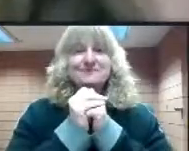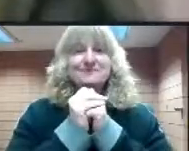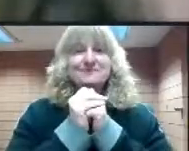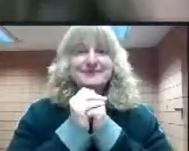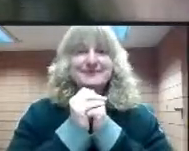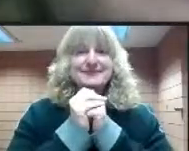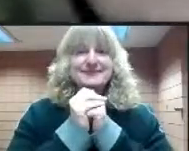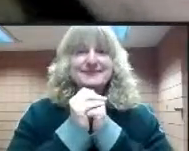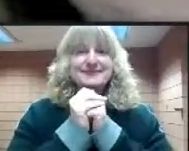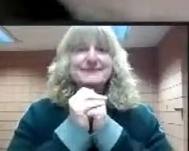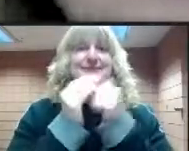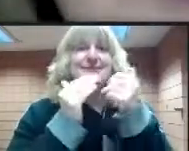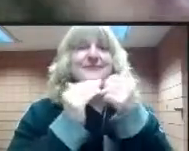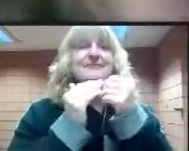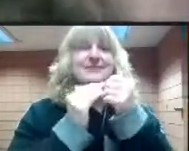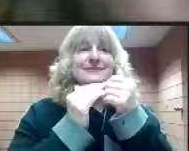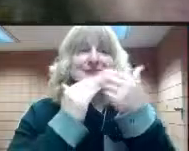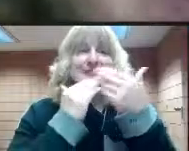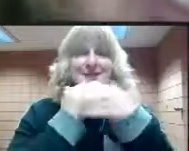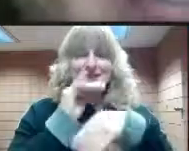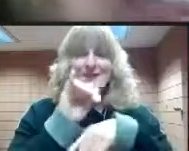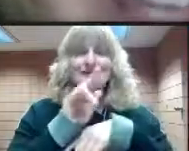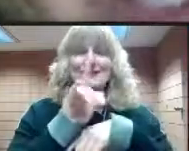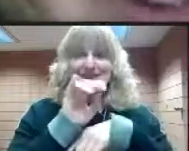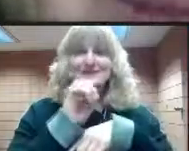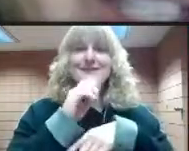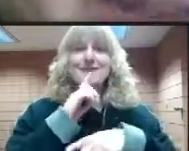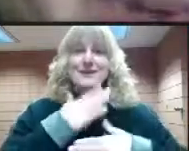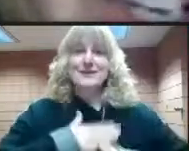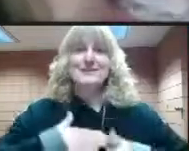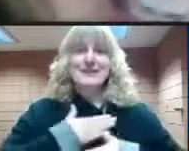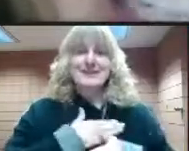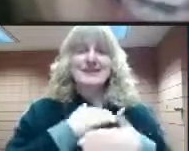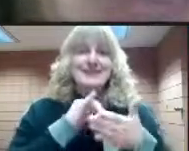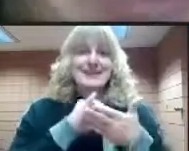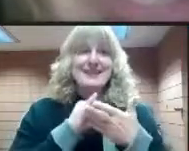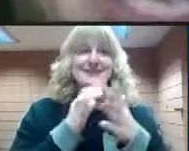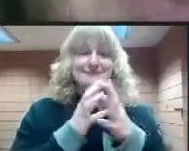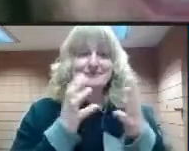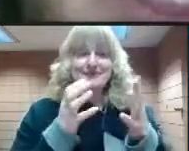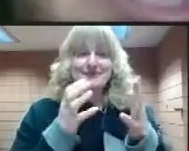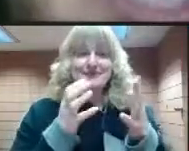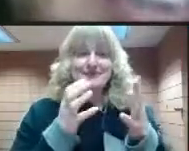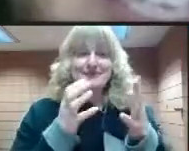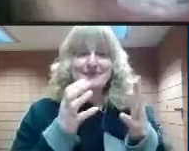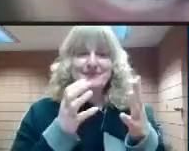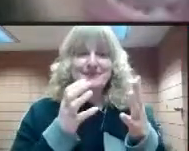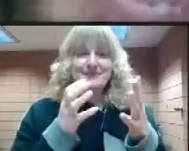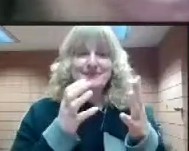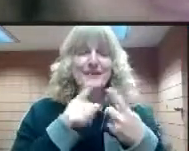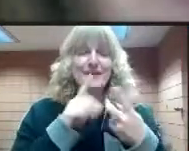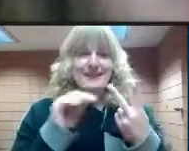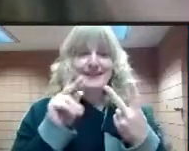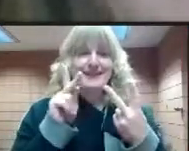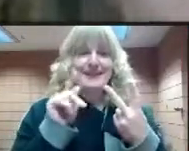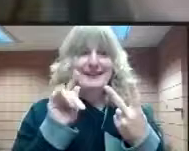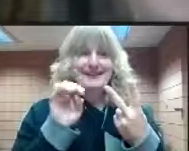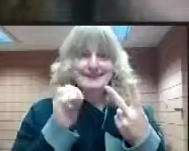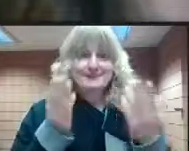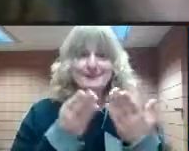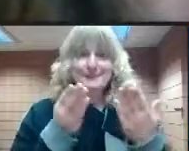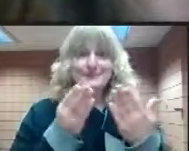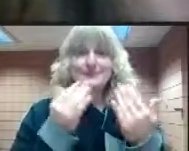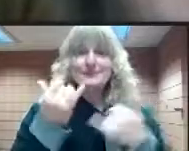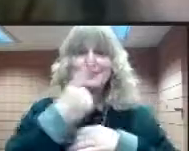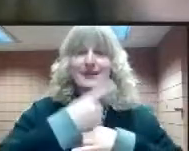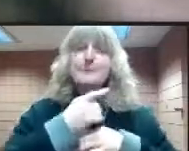All right. Thank you, Julie. We appreciate that so much, and we're excited to have you and Katie with us again today. Remember,